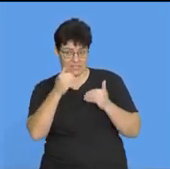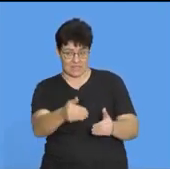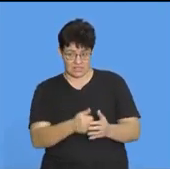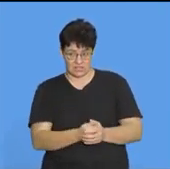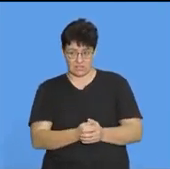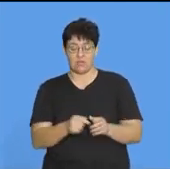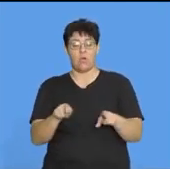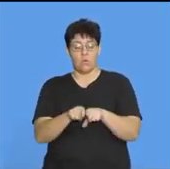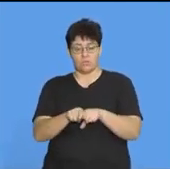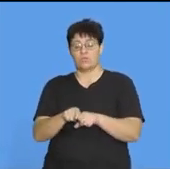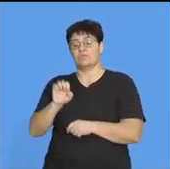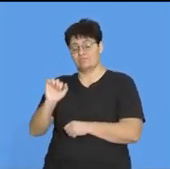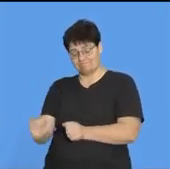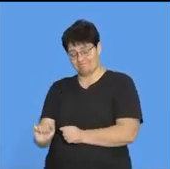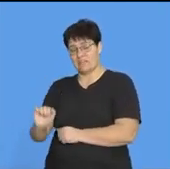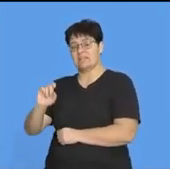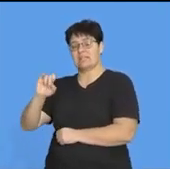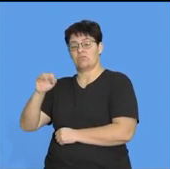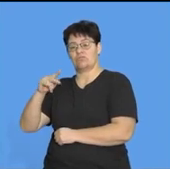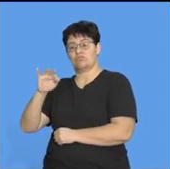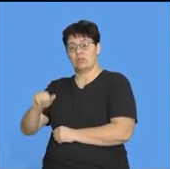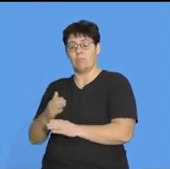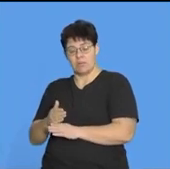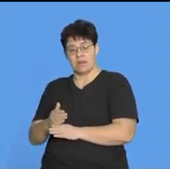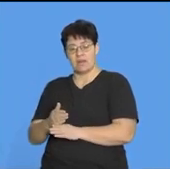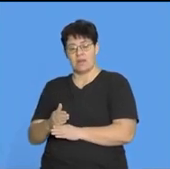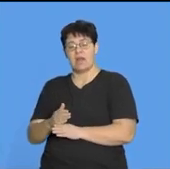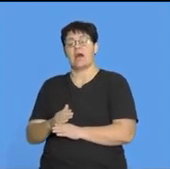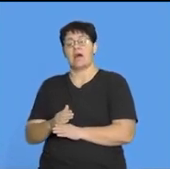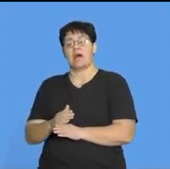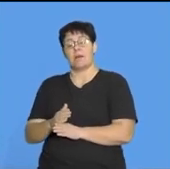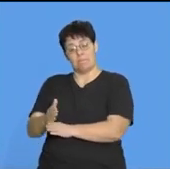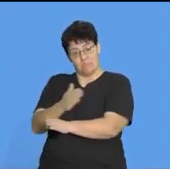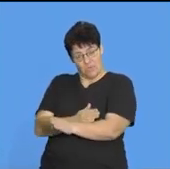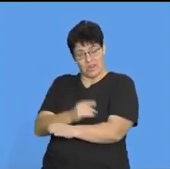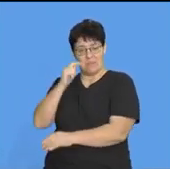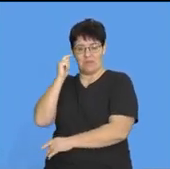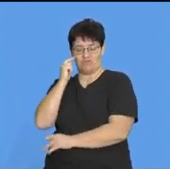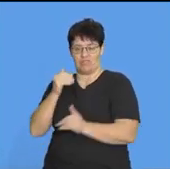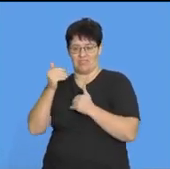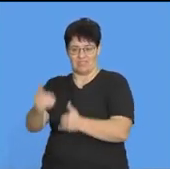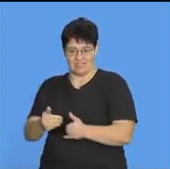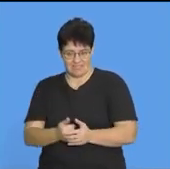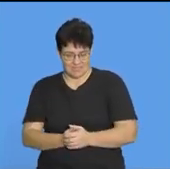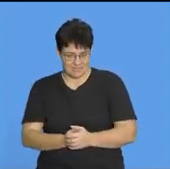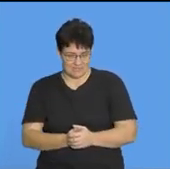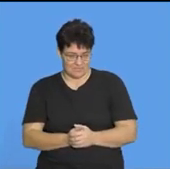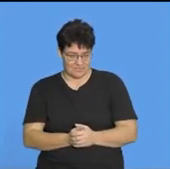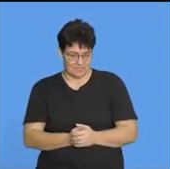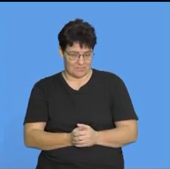of the secretory or the premenstrual phase. So we're going to try and unpack these by looking at each one in